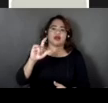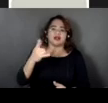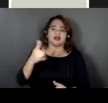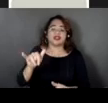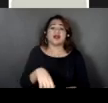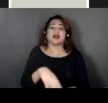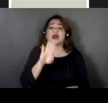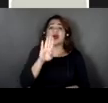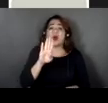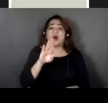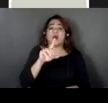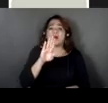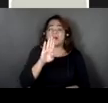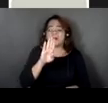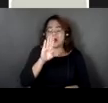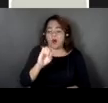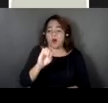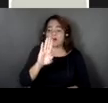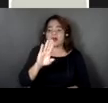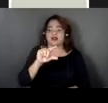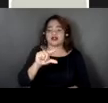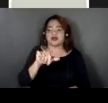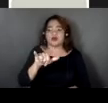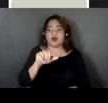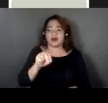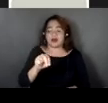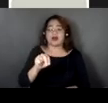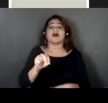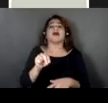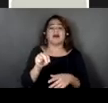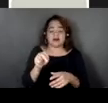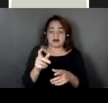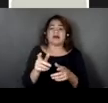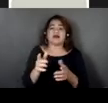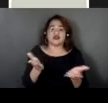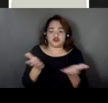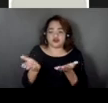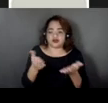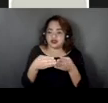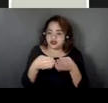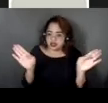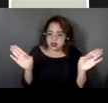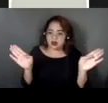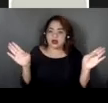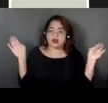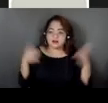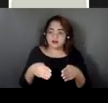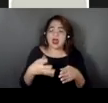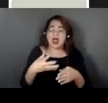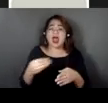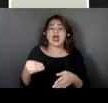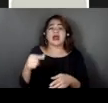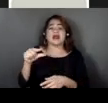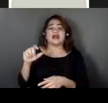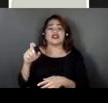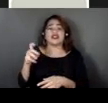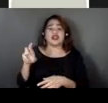OB-GYN services, including just sort of general services, as well as specific gender affirming surgeries